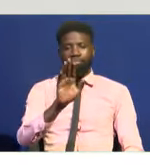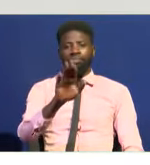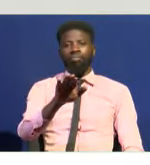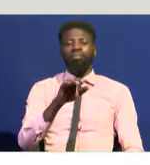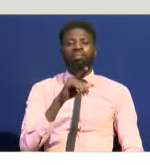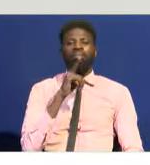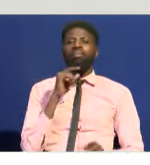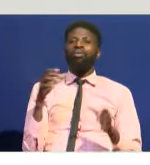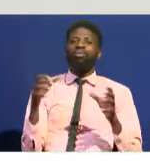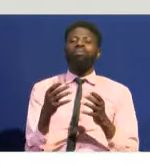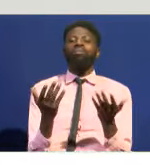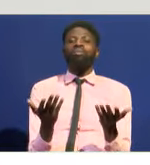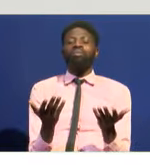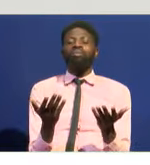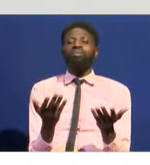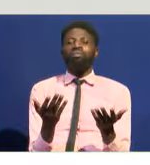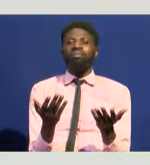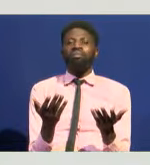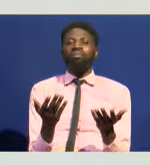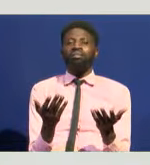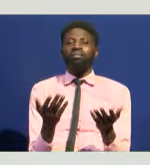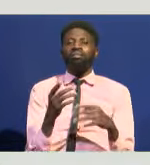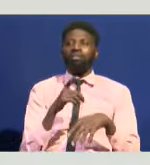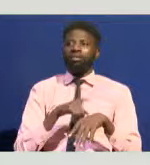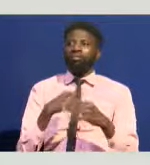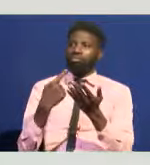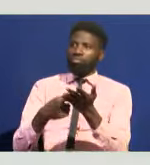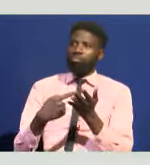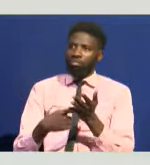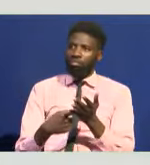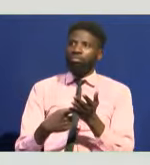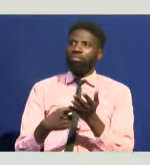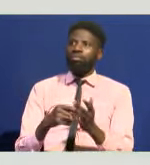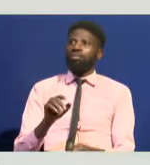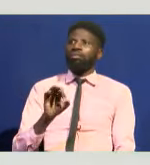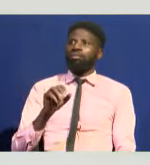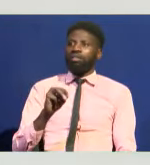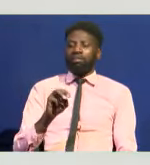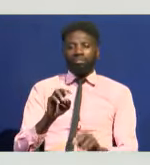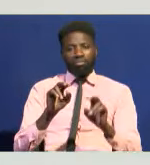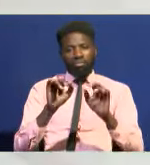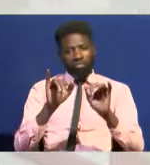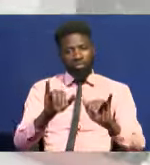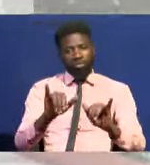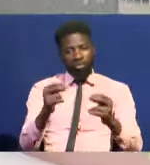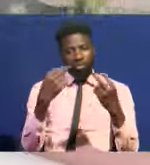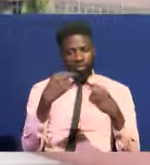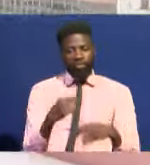men in this conversation when you talk about female genital mutilation? Do not go away. We'll be right back.